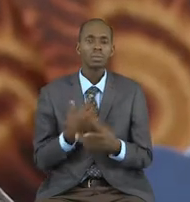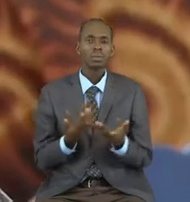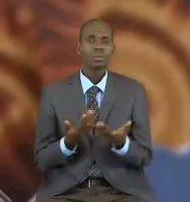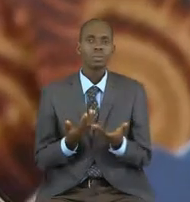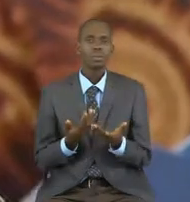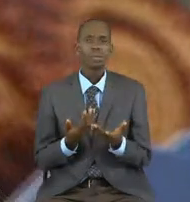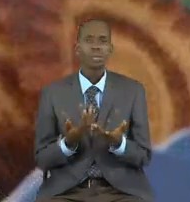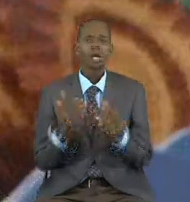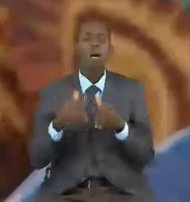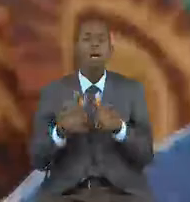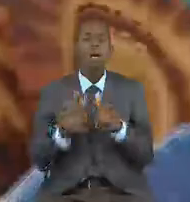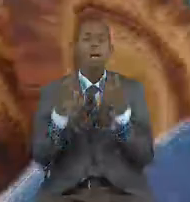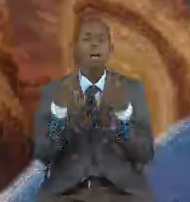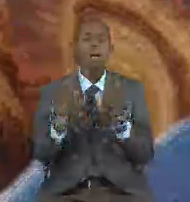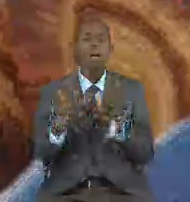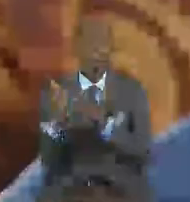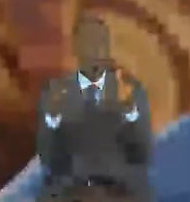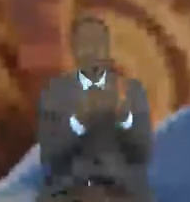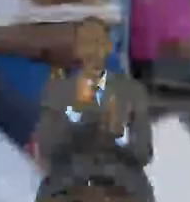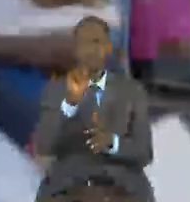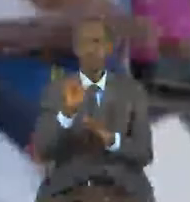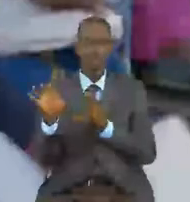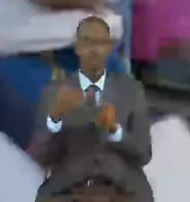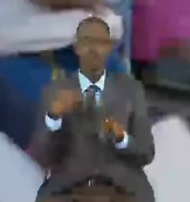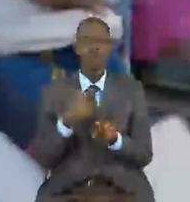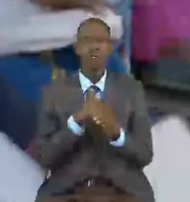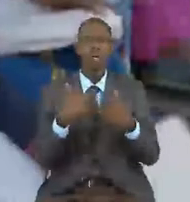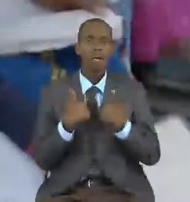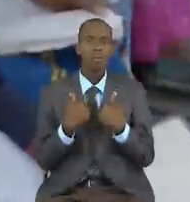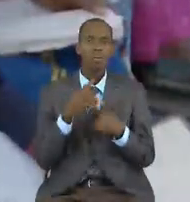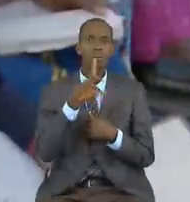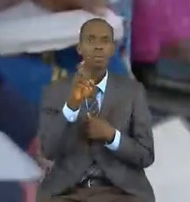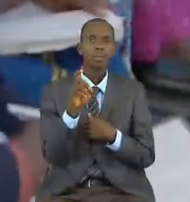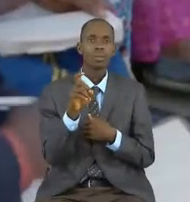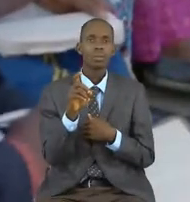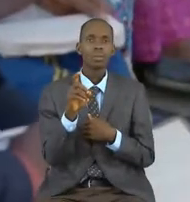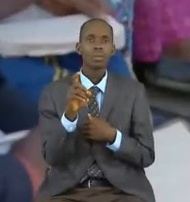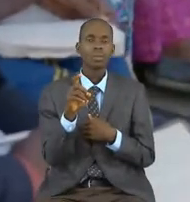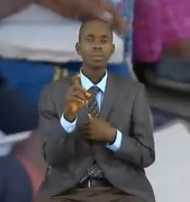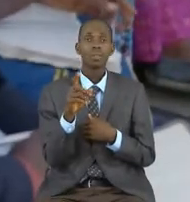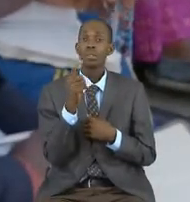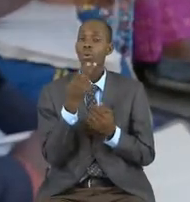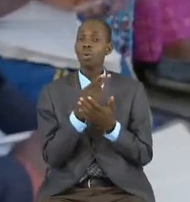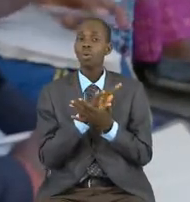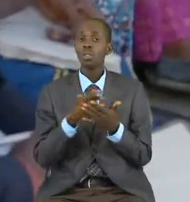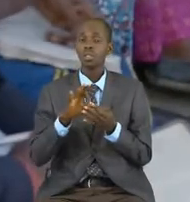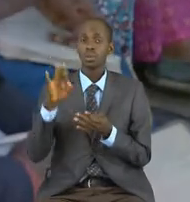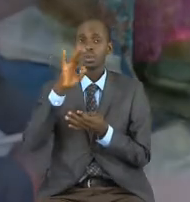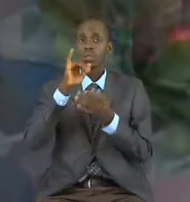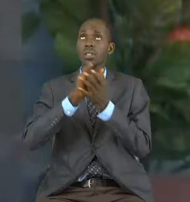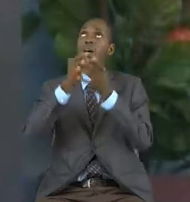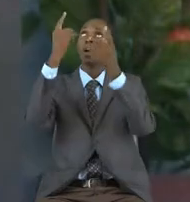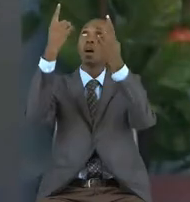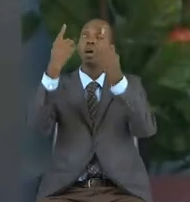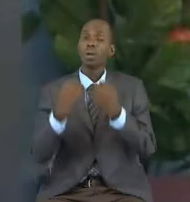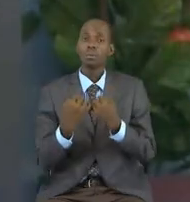How many Jesuses do we have? Now, the Holy Ghost that comes